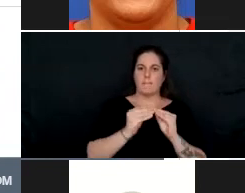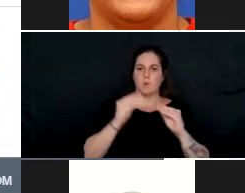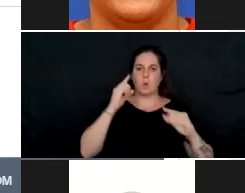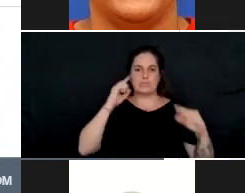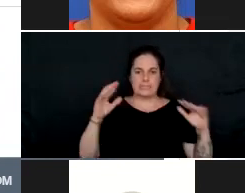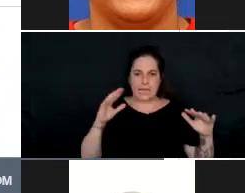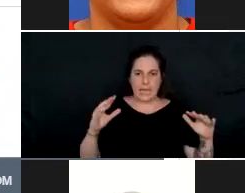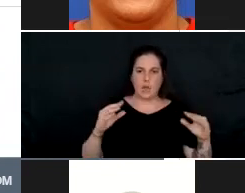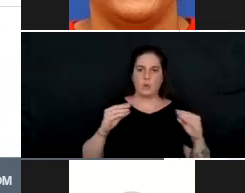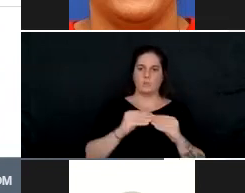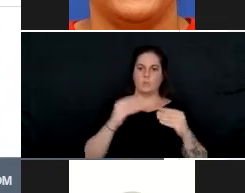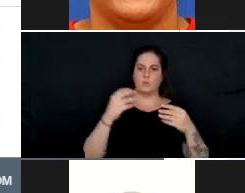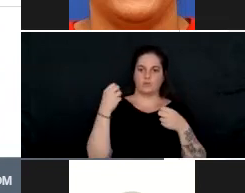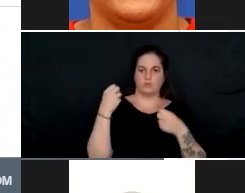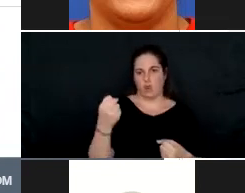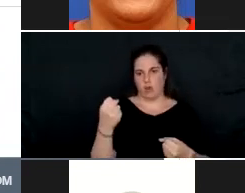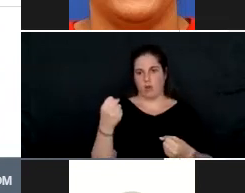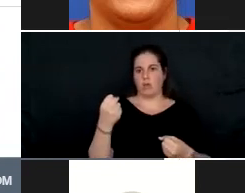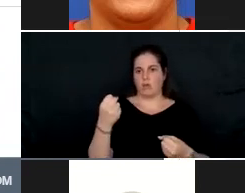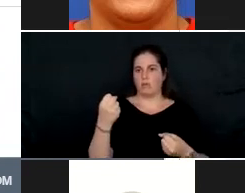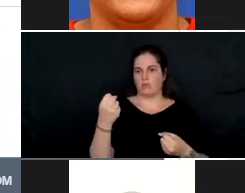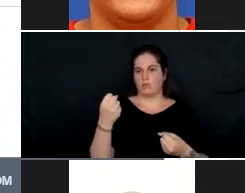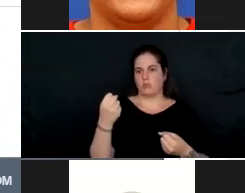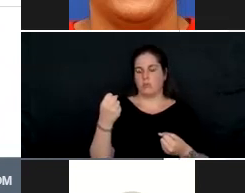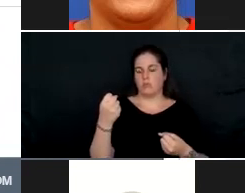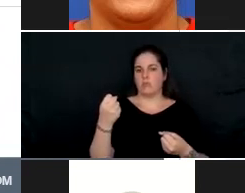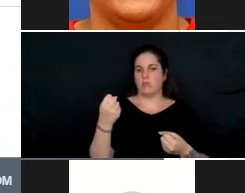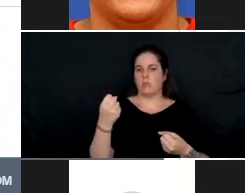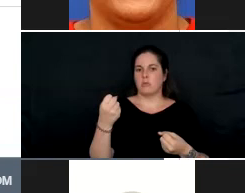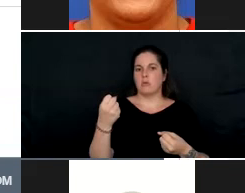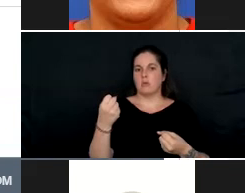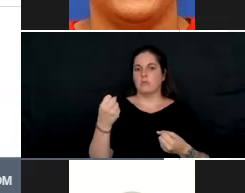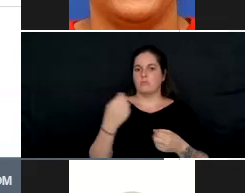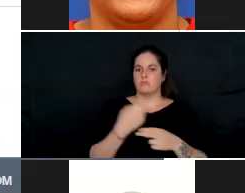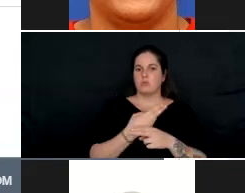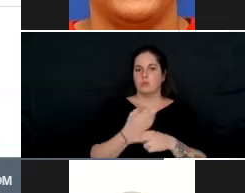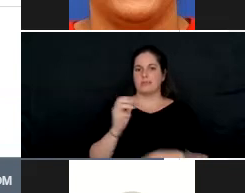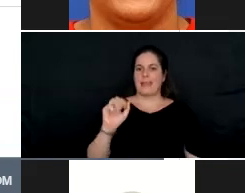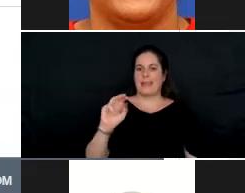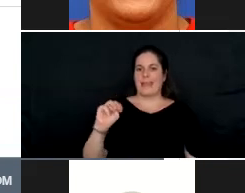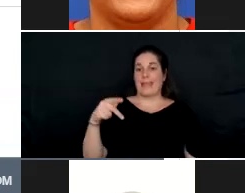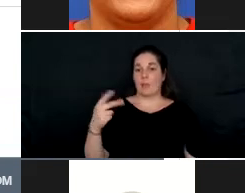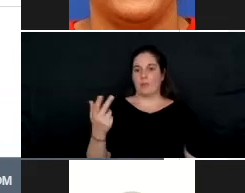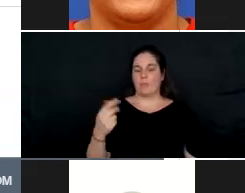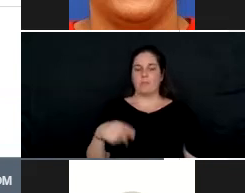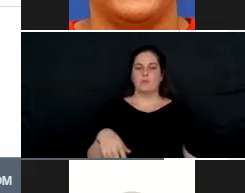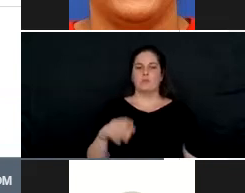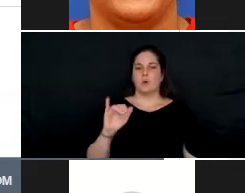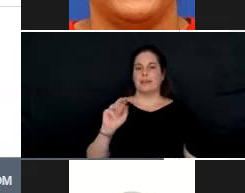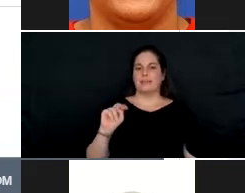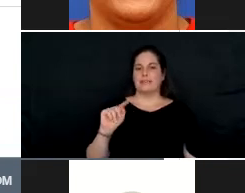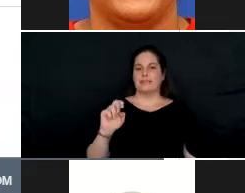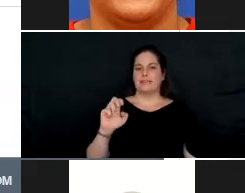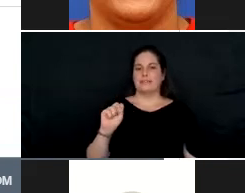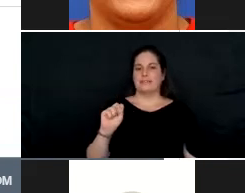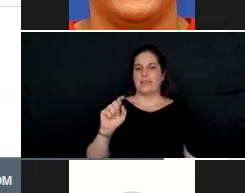intensity. Okay. And so the intensity of a wave is